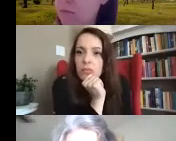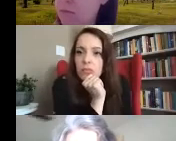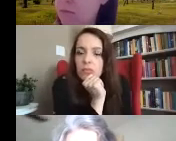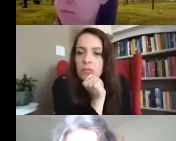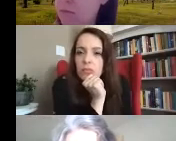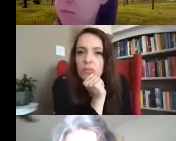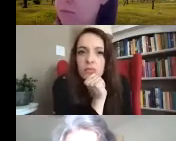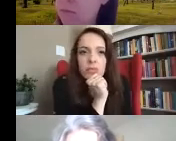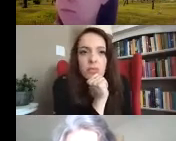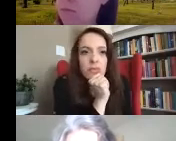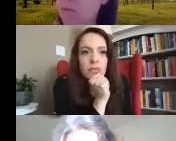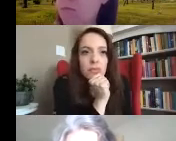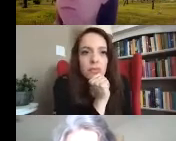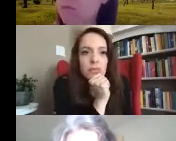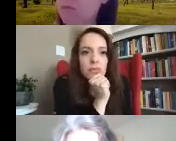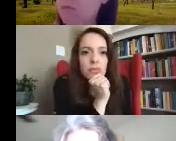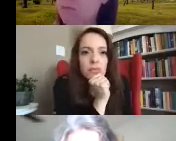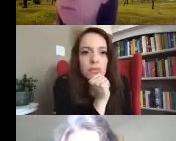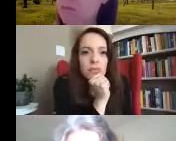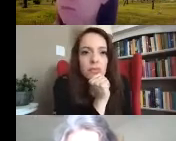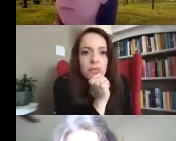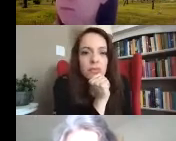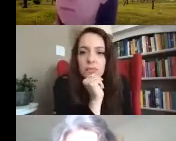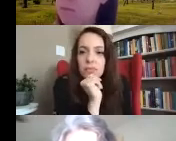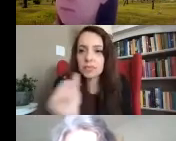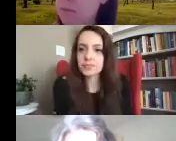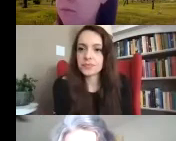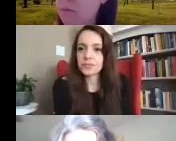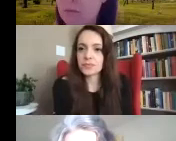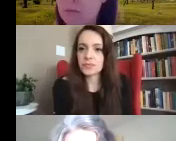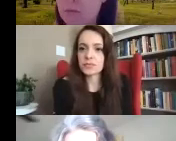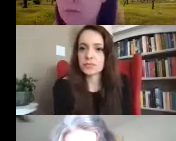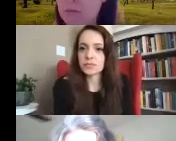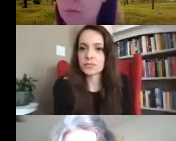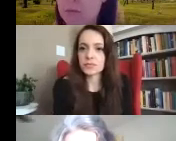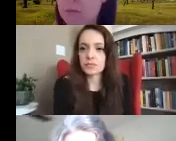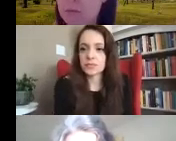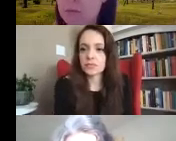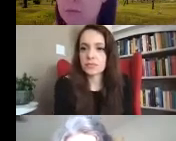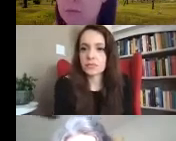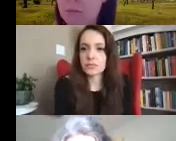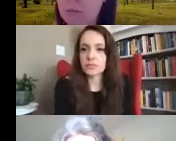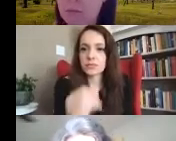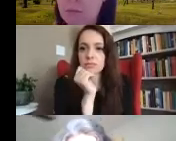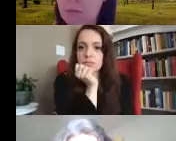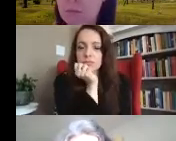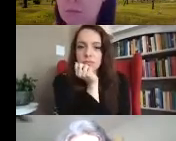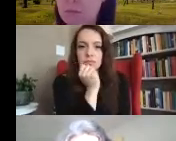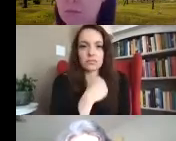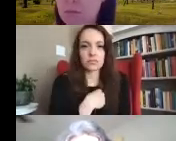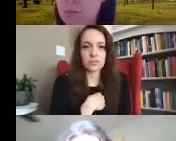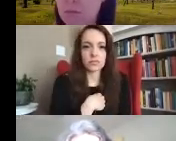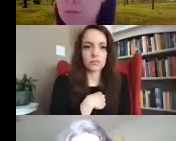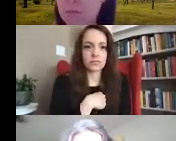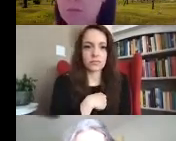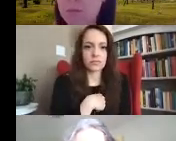in the middle of the week, one of the anesthesiologists said, well, at the children's hospital and in the